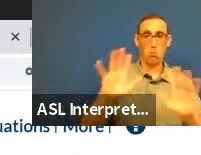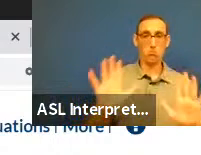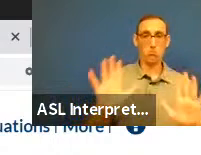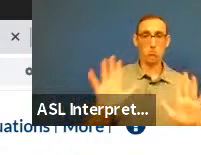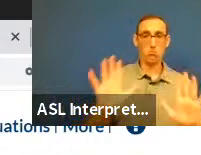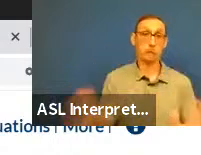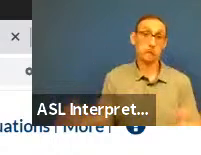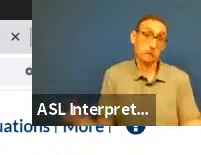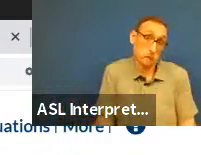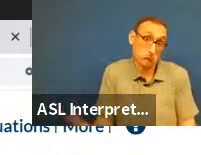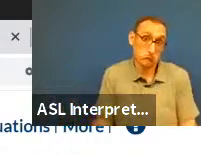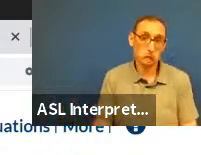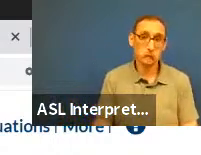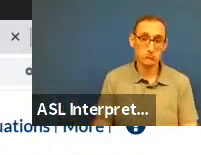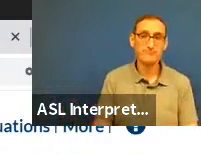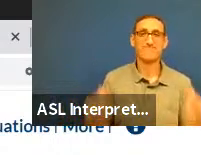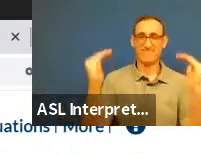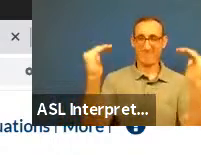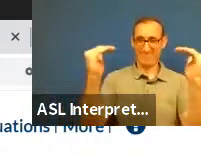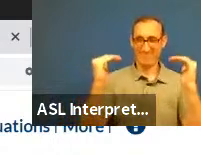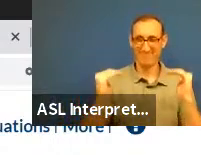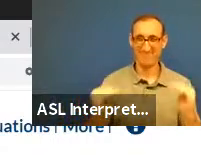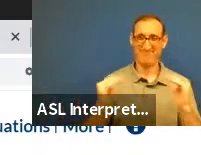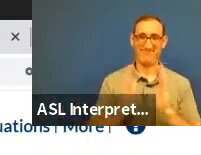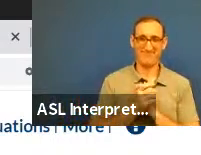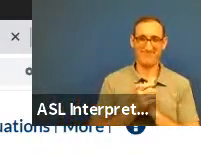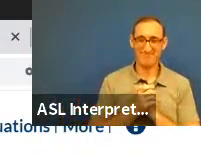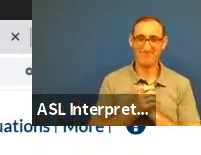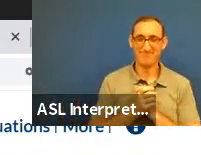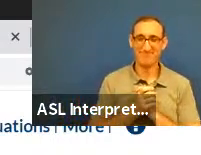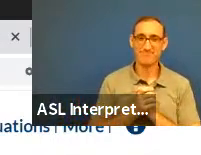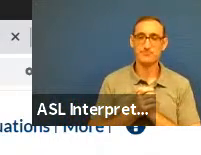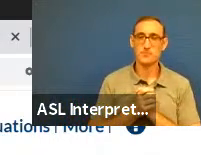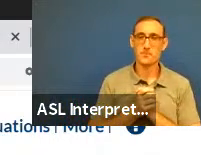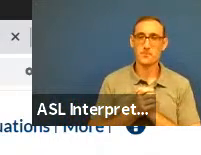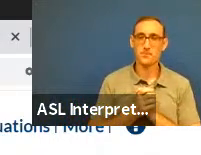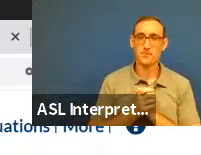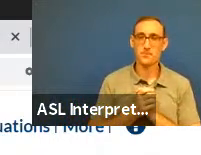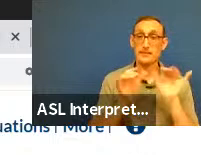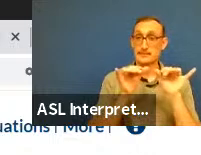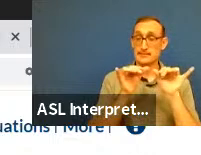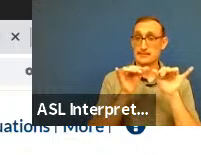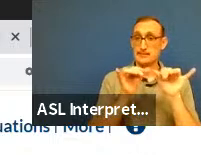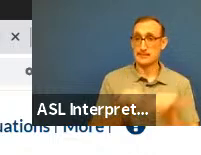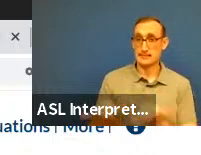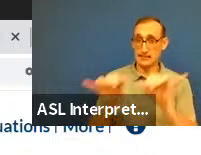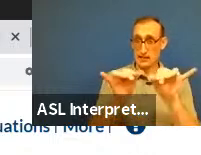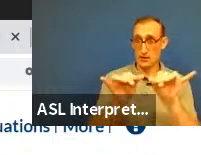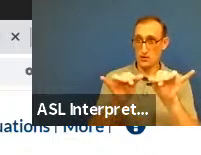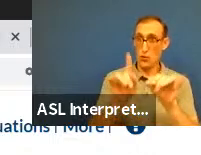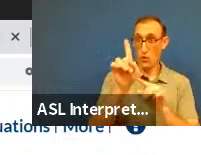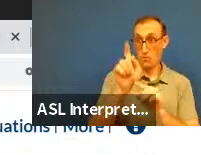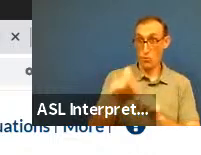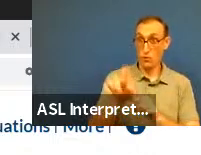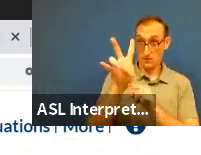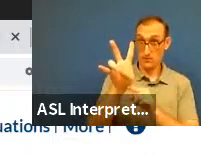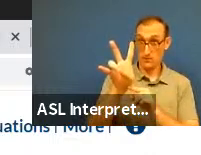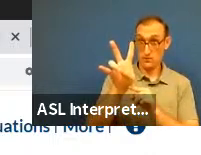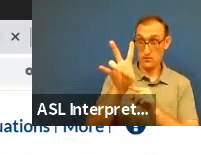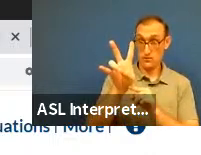So moving forward then to standard 1.7, Directive